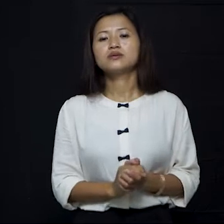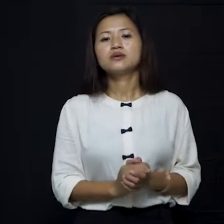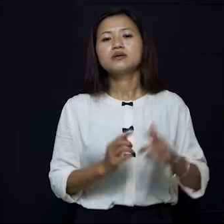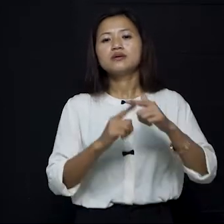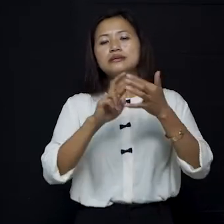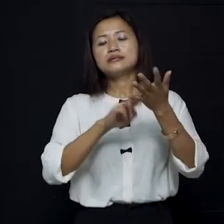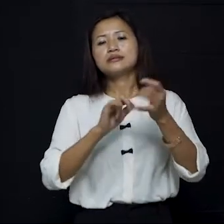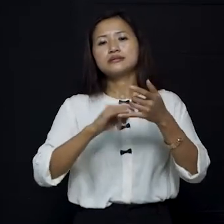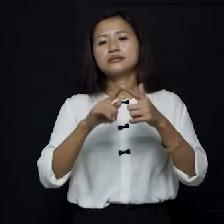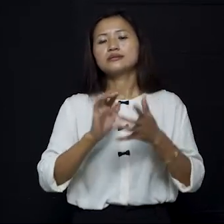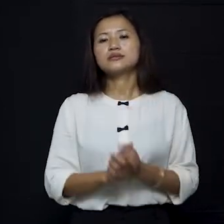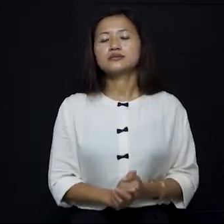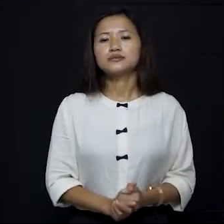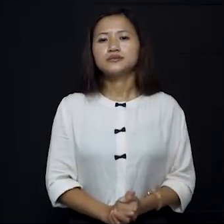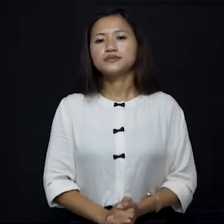perfect